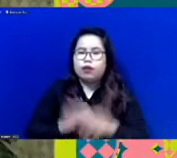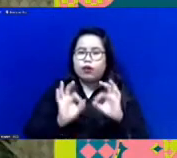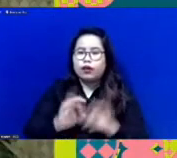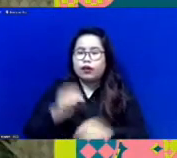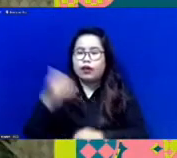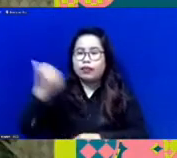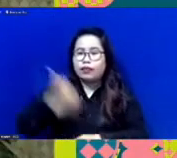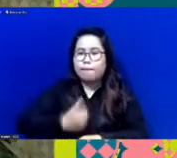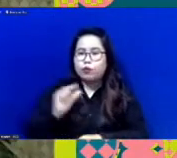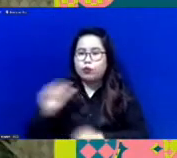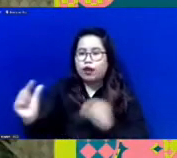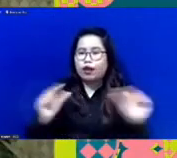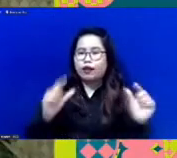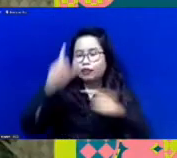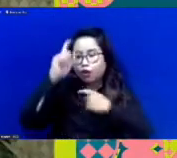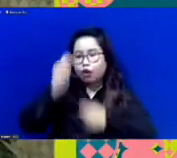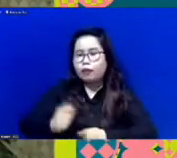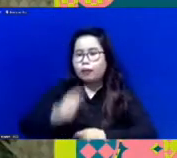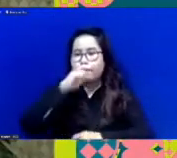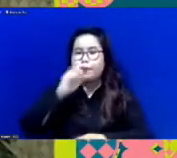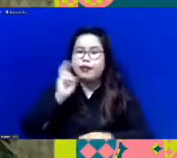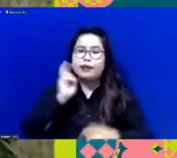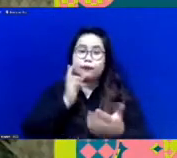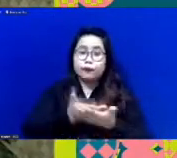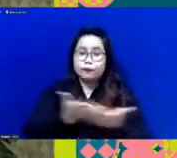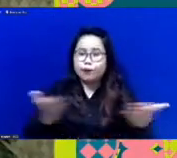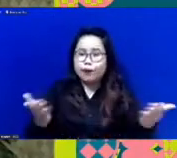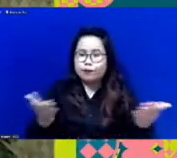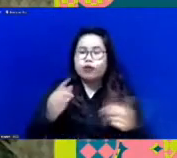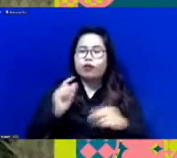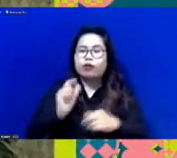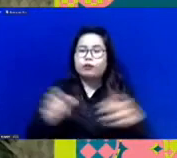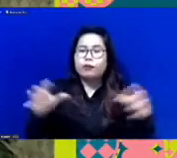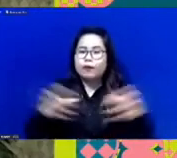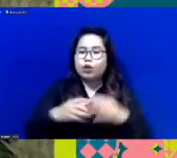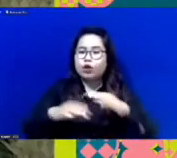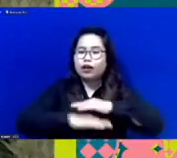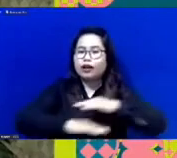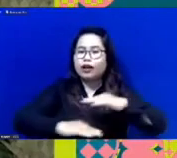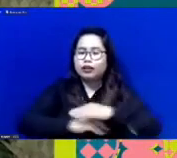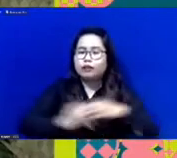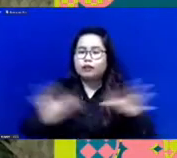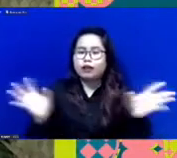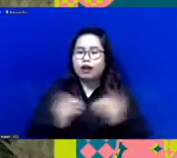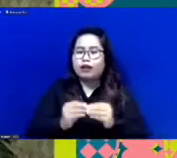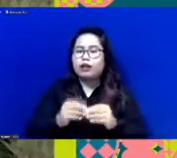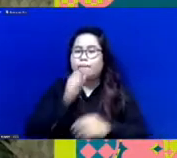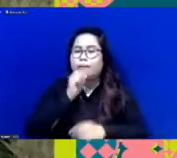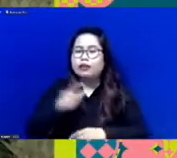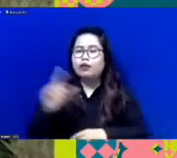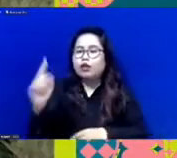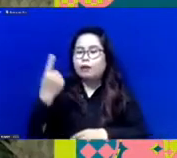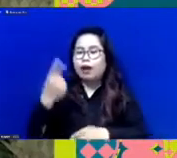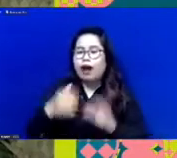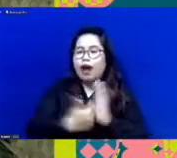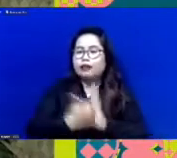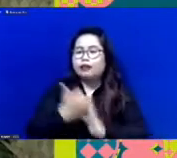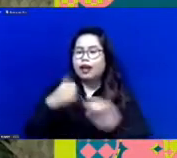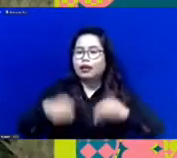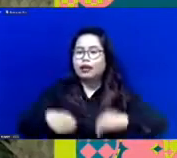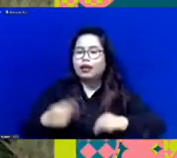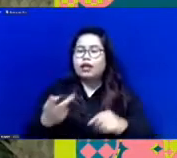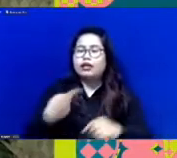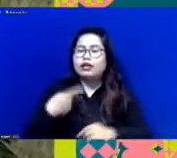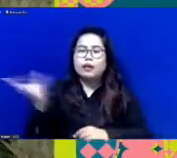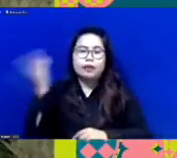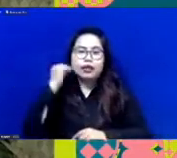the underlying tone and summarize the core message of event. Today we will have three keynote remarks starting from